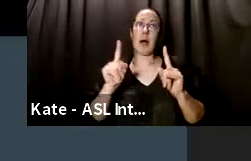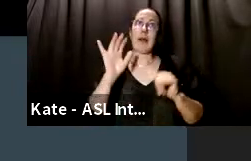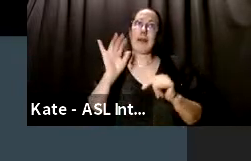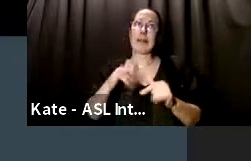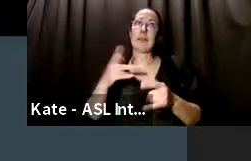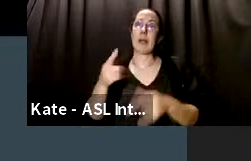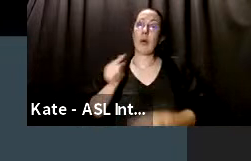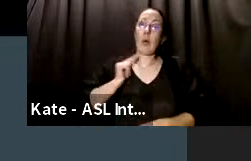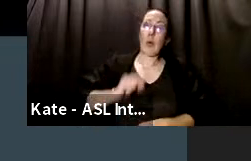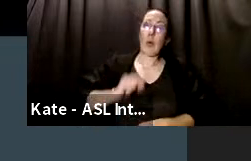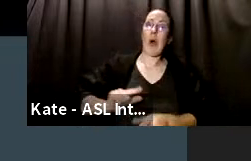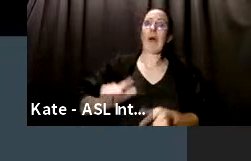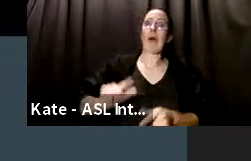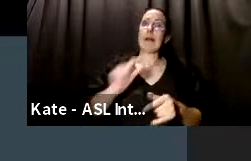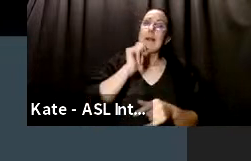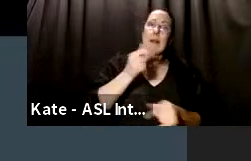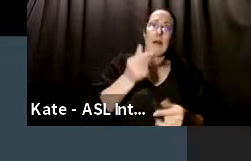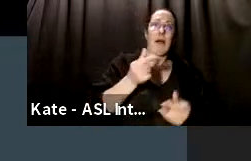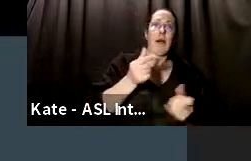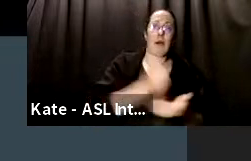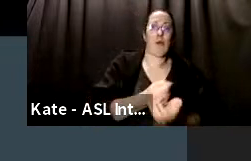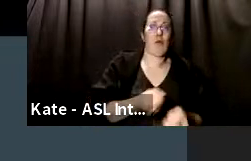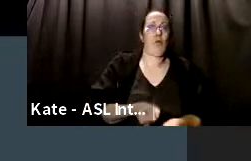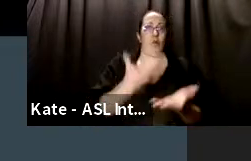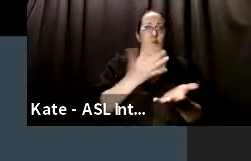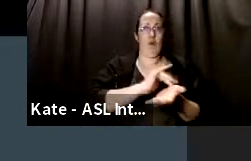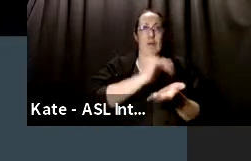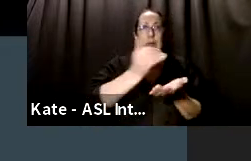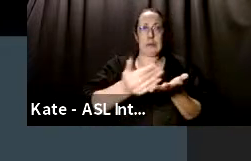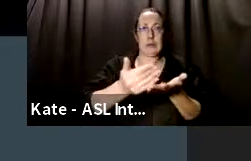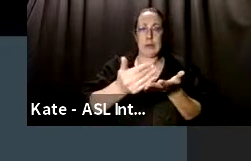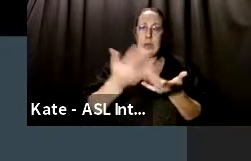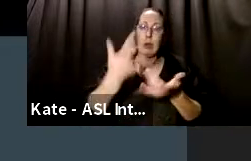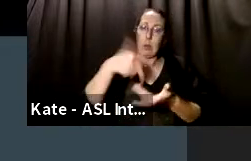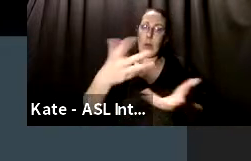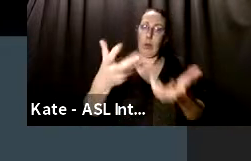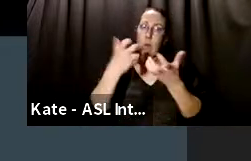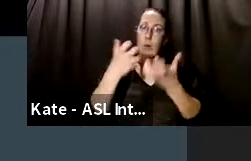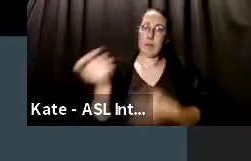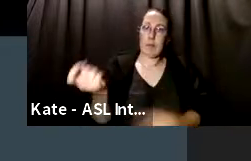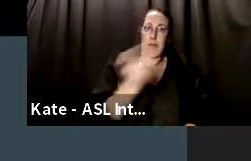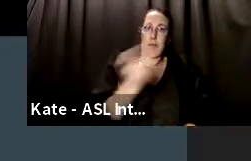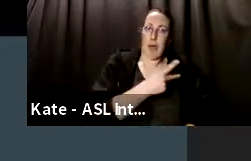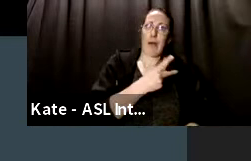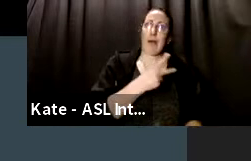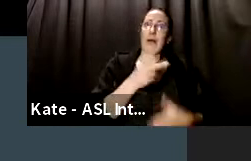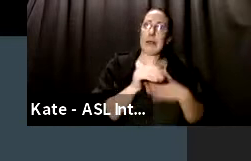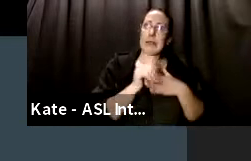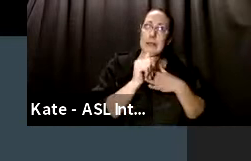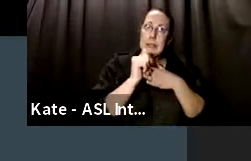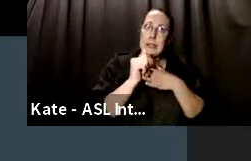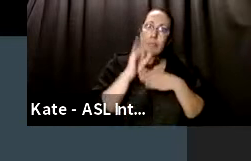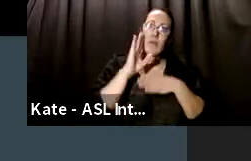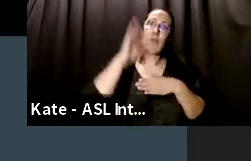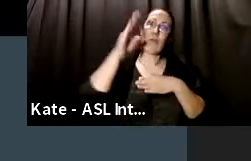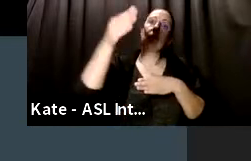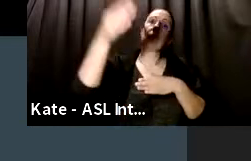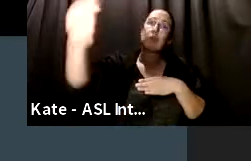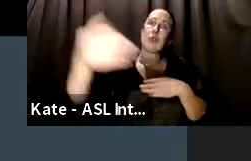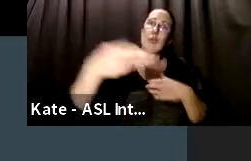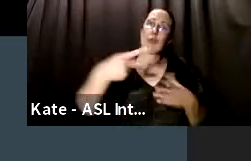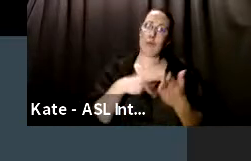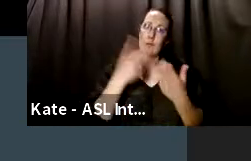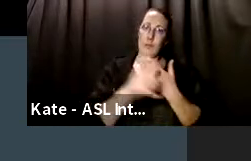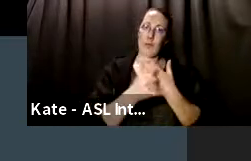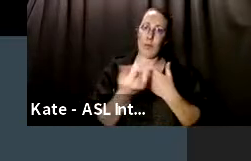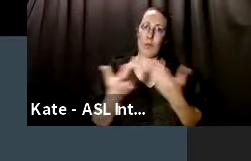to build out a really strong cohort with these leaders that'll probably return to us as intermediary leaders for future cohorts. And that's been a part